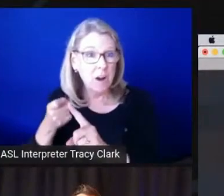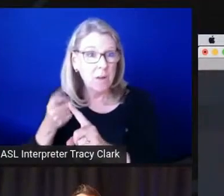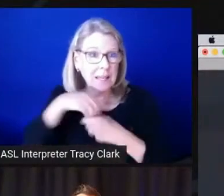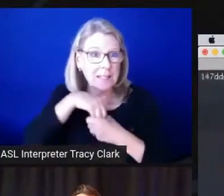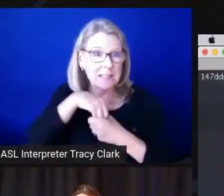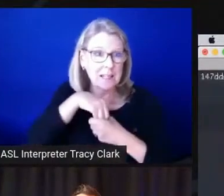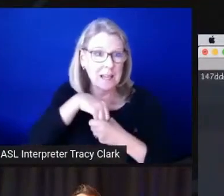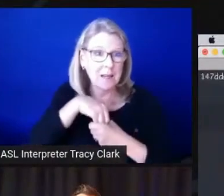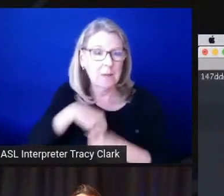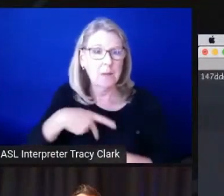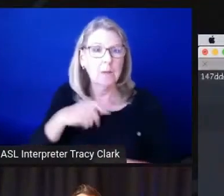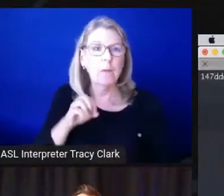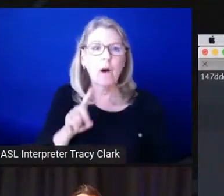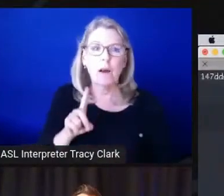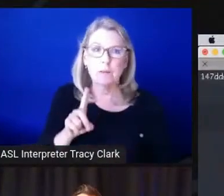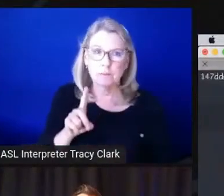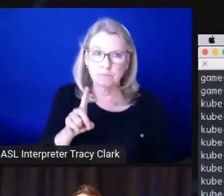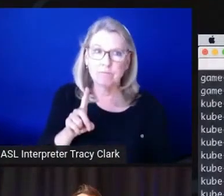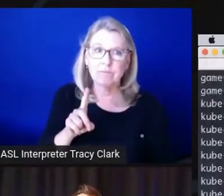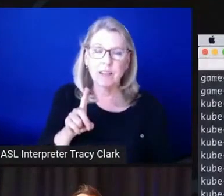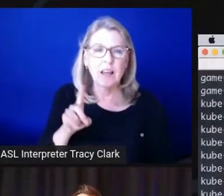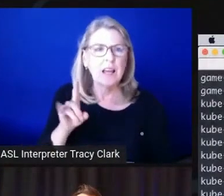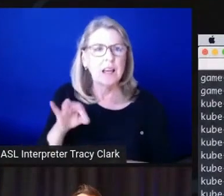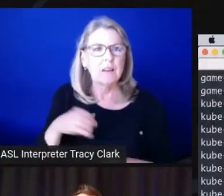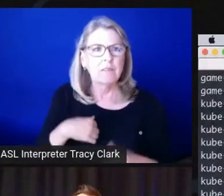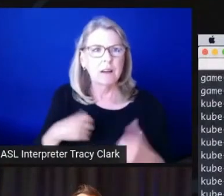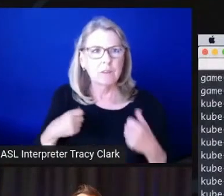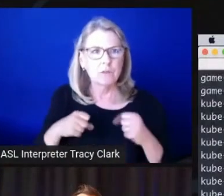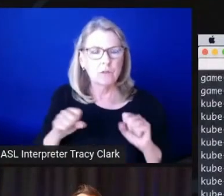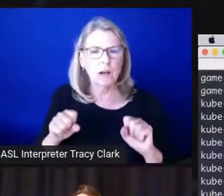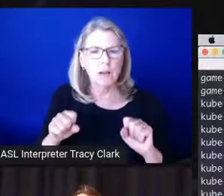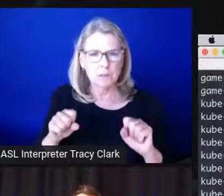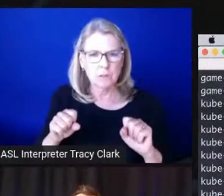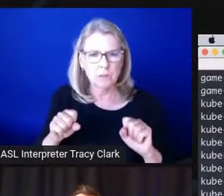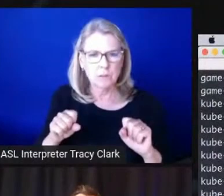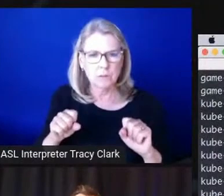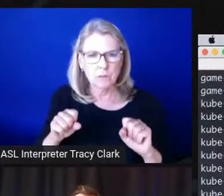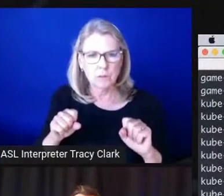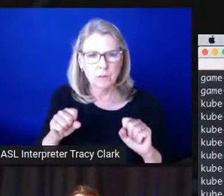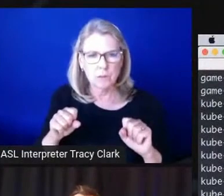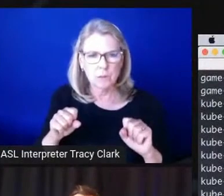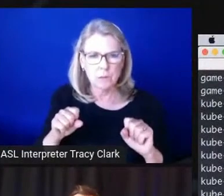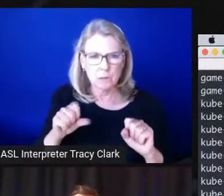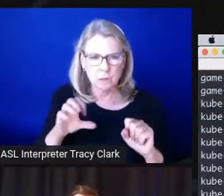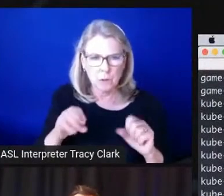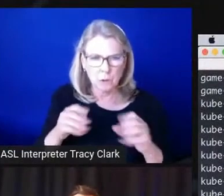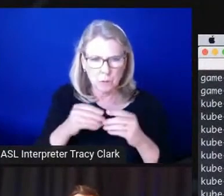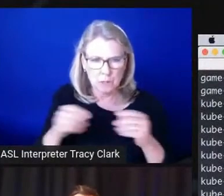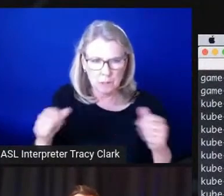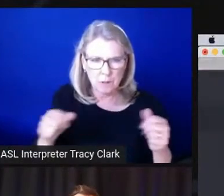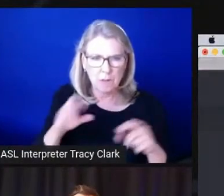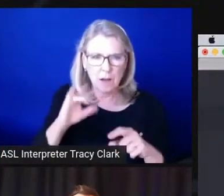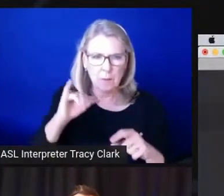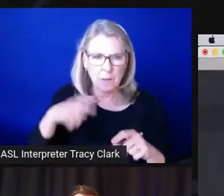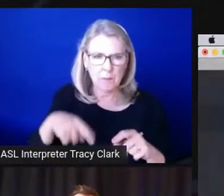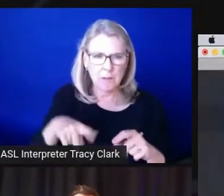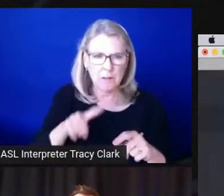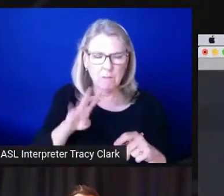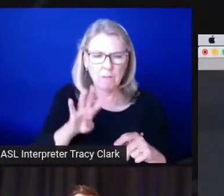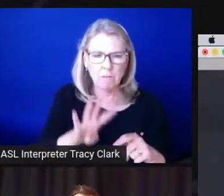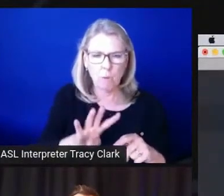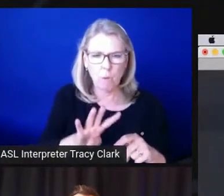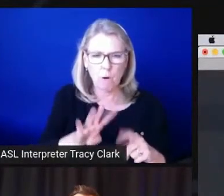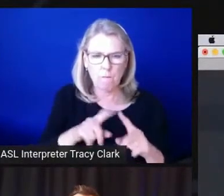I try to basically go resolve an IPv4 endpoint from within the pod, that shouldn't